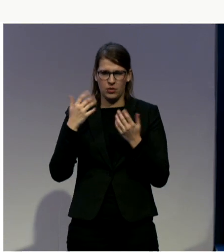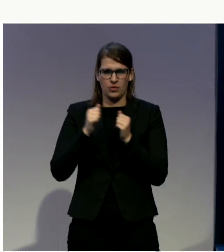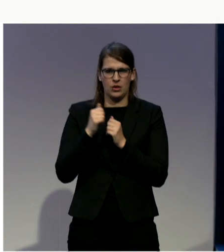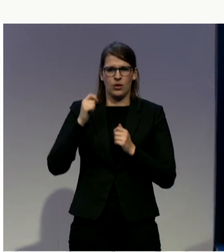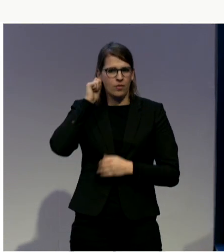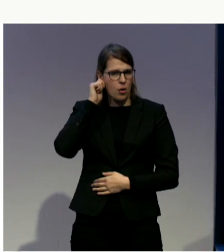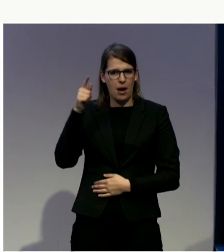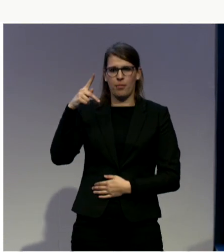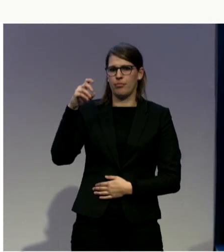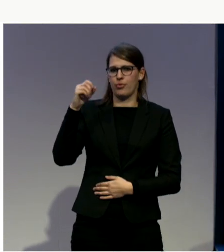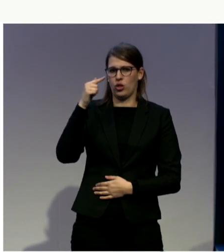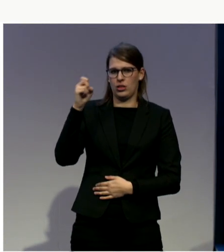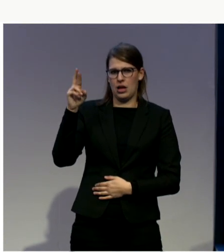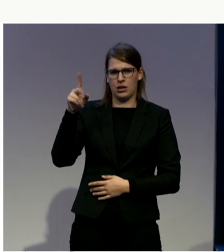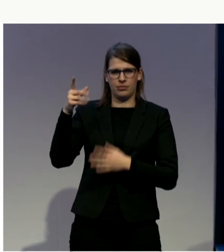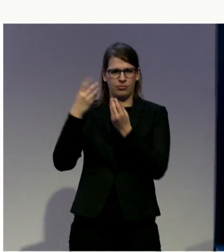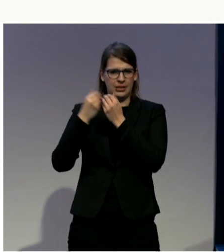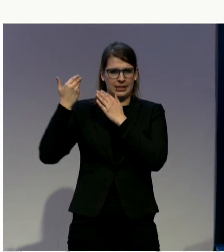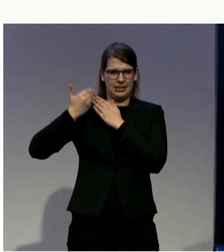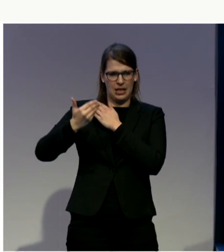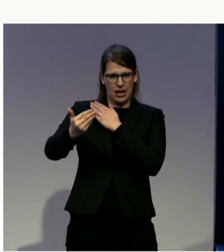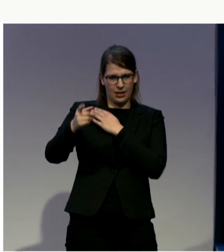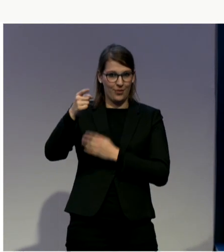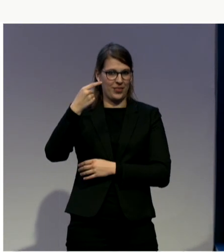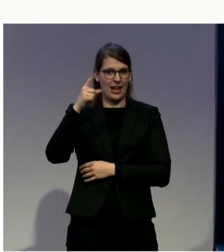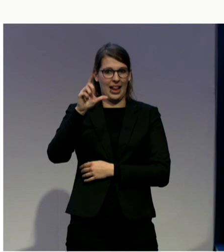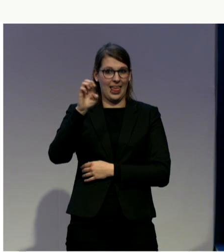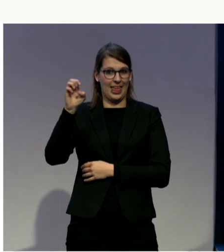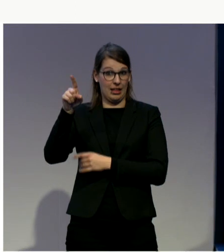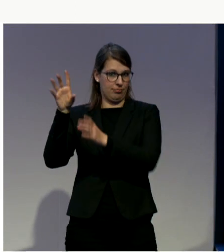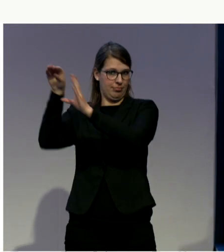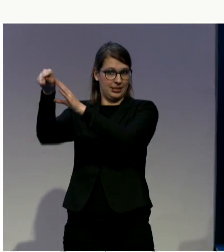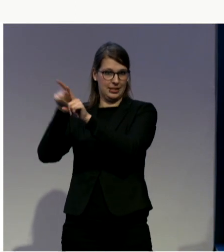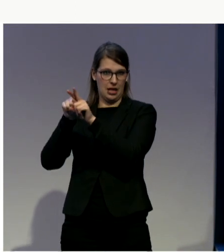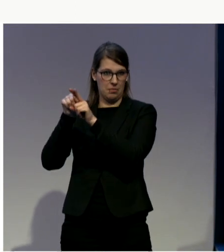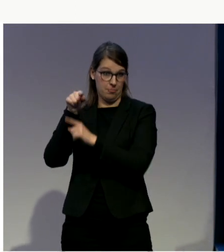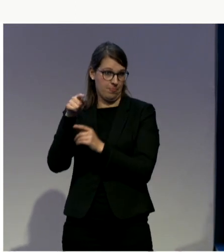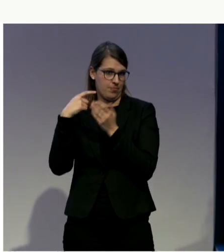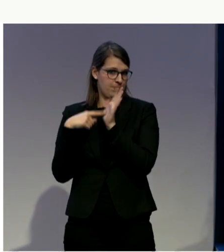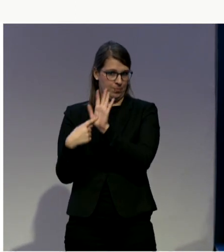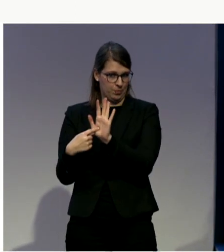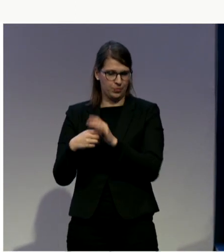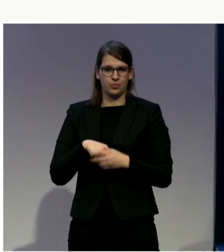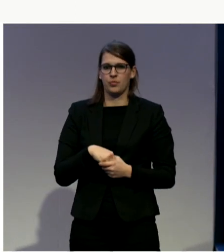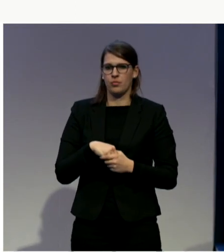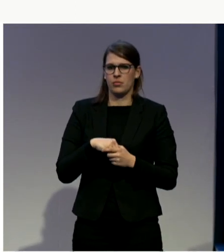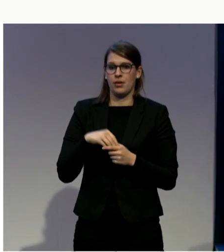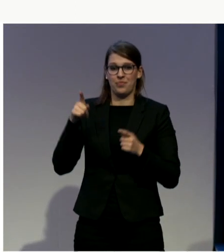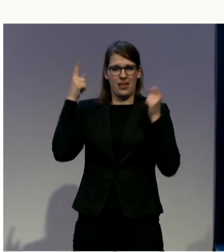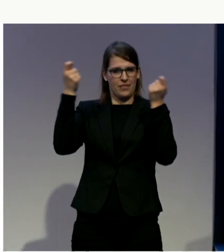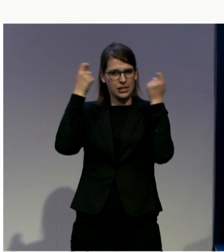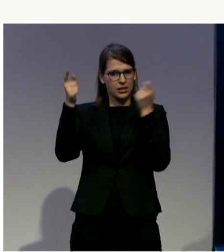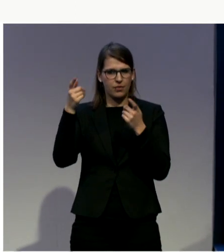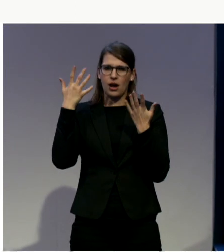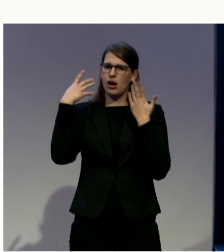family, sexuality, and autonomy. At the festival, we follow all these screenings with conversations also